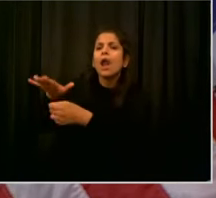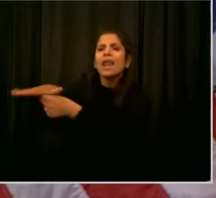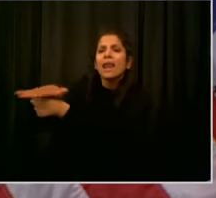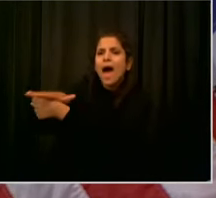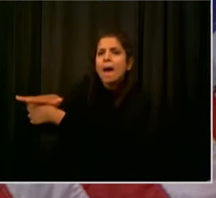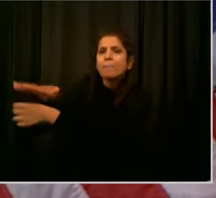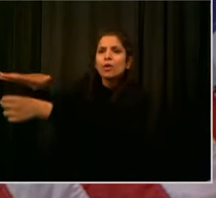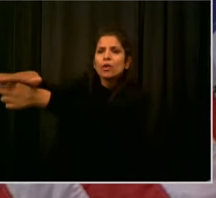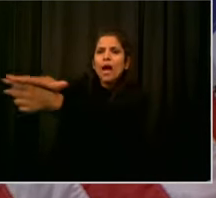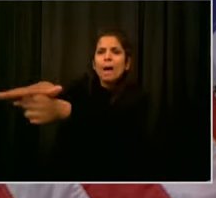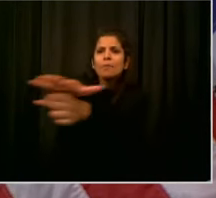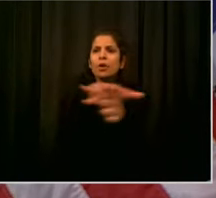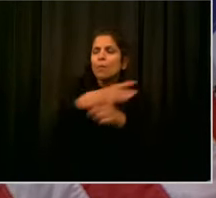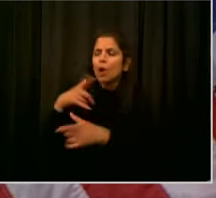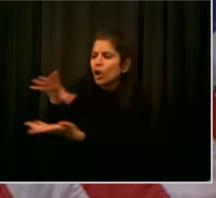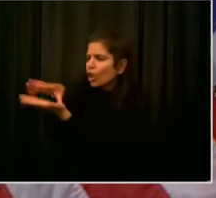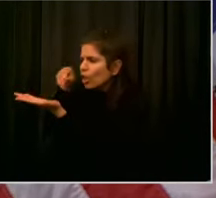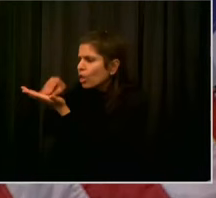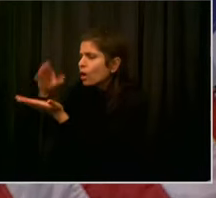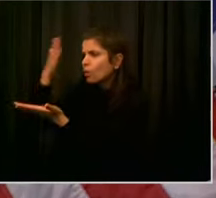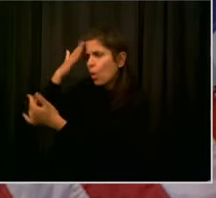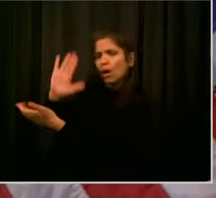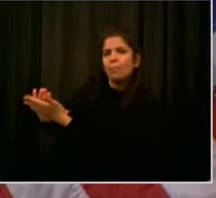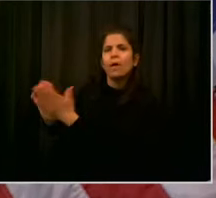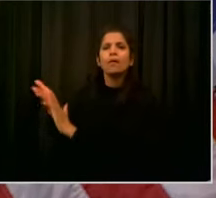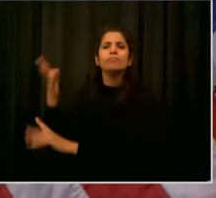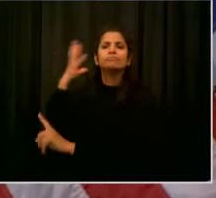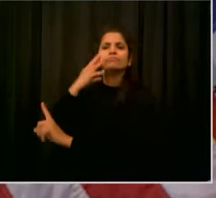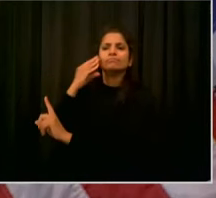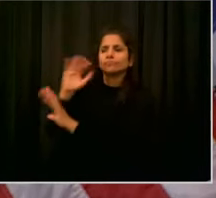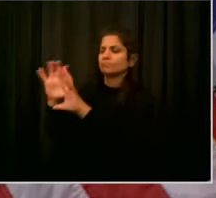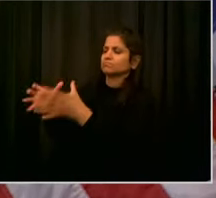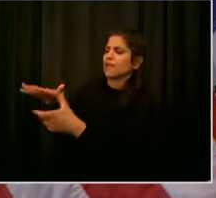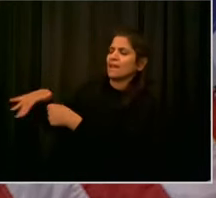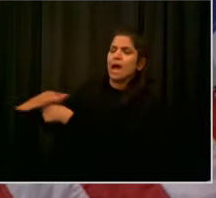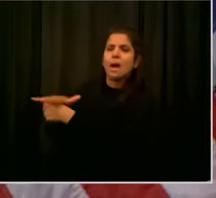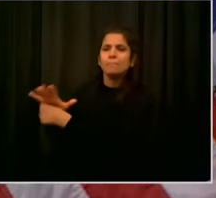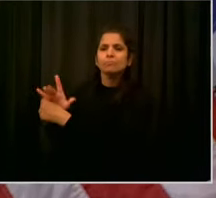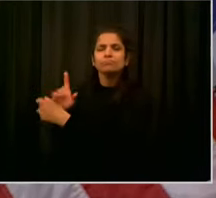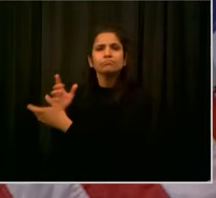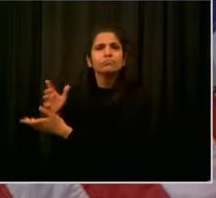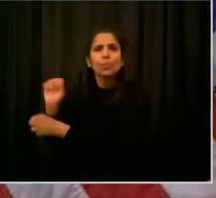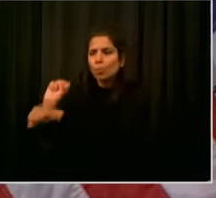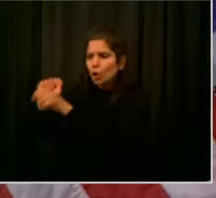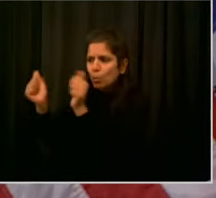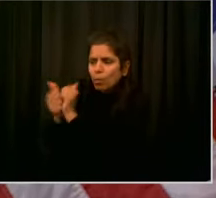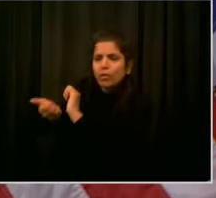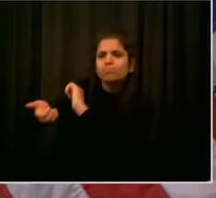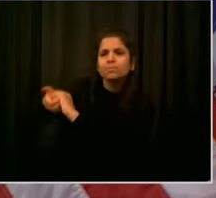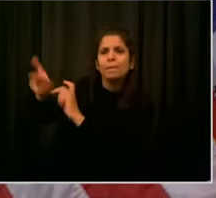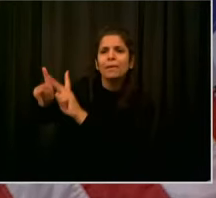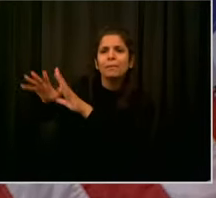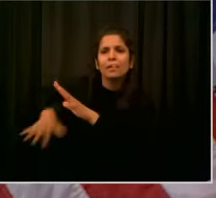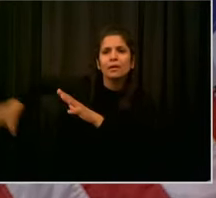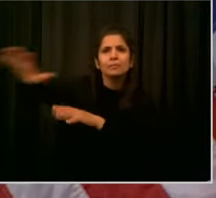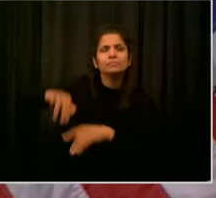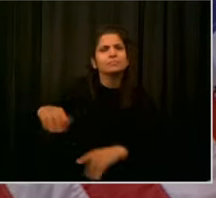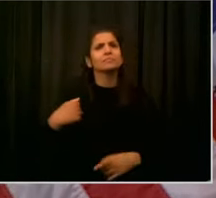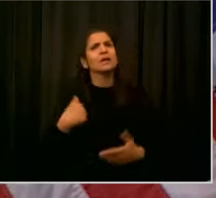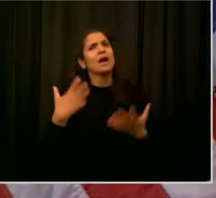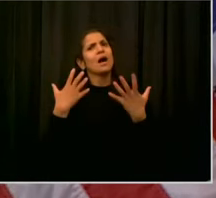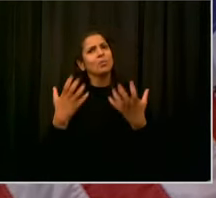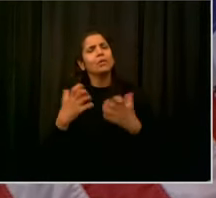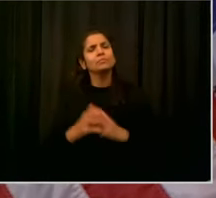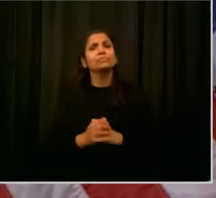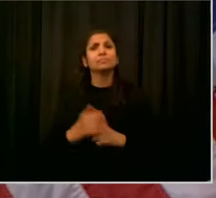work with. If we don't, Gloria, it's a very, very difficult situation. But I'm going to keep